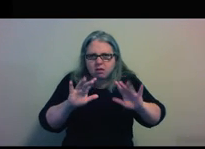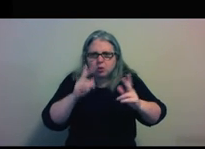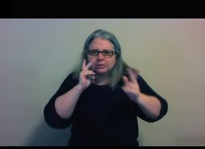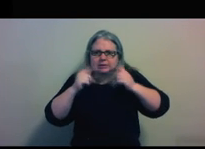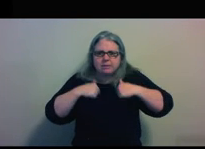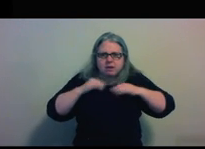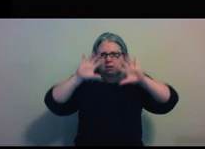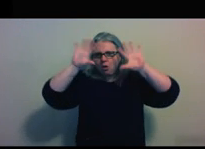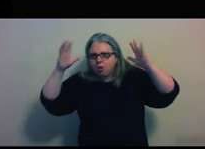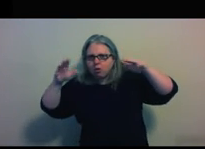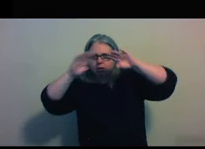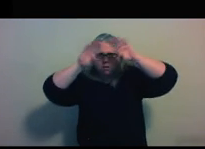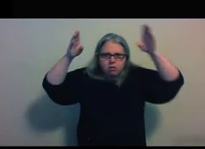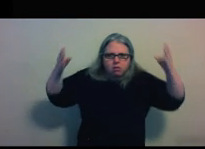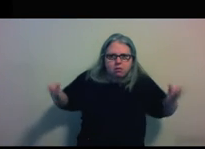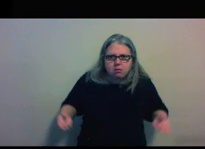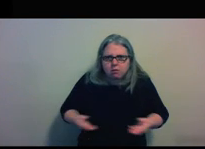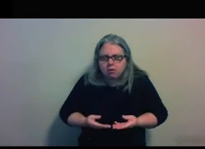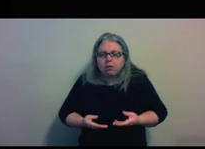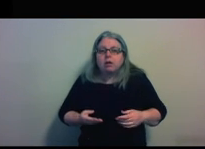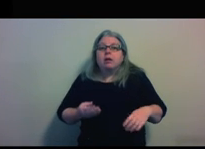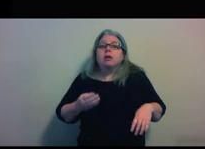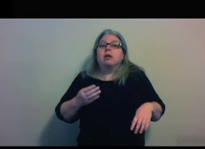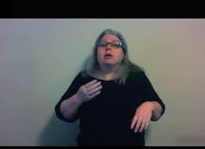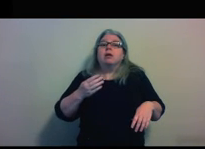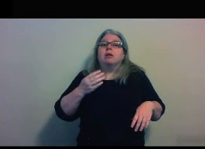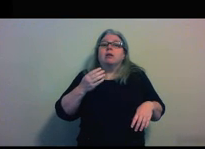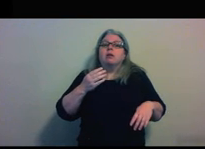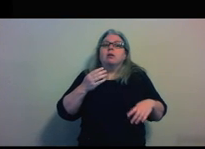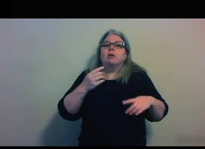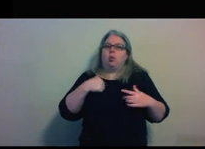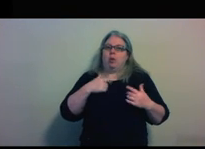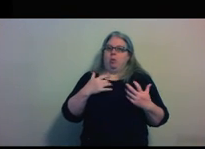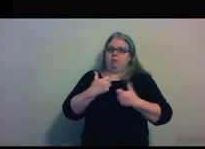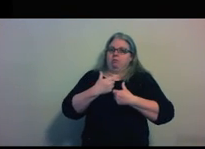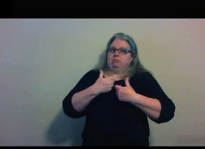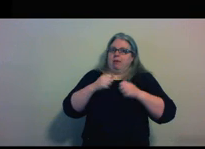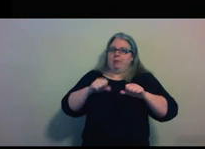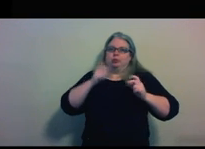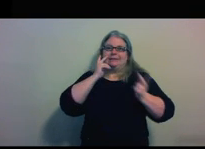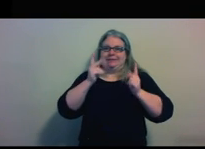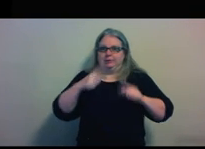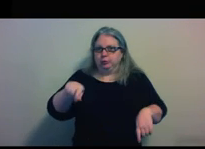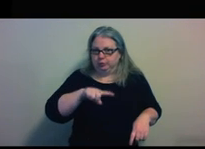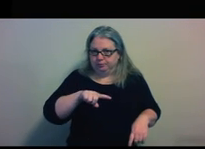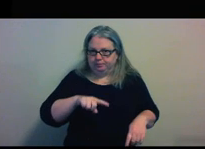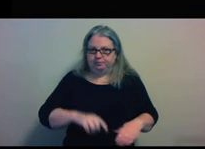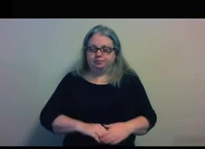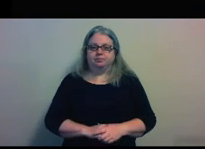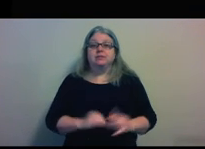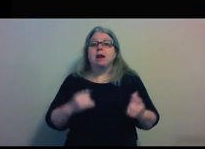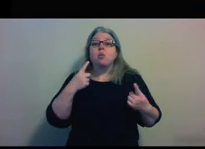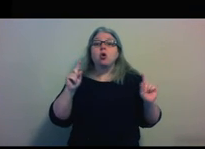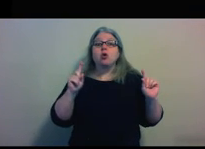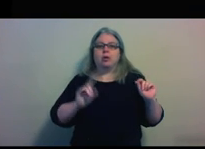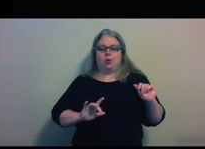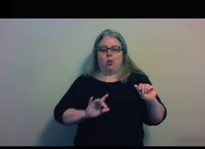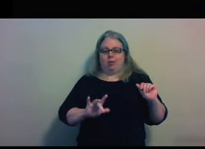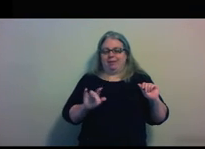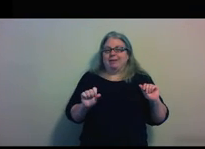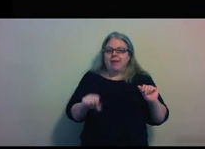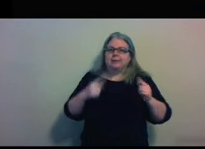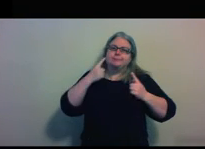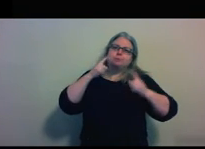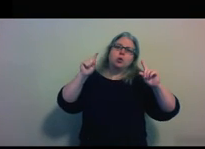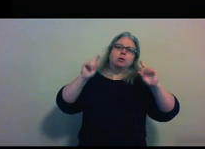the camera is working, and if you are going to be using video, we can actually see you in that video. Now that we know it's working,